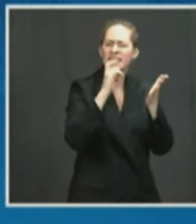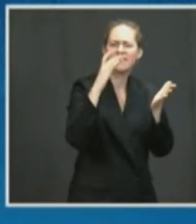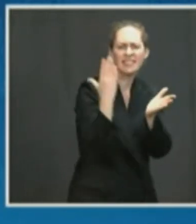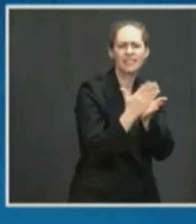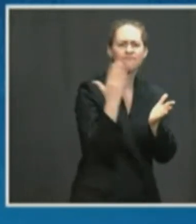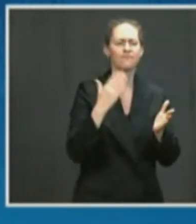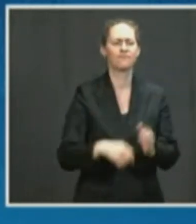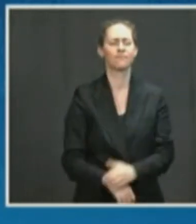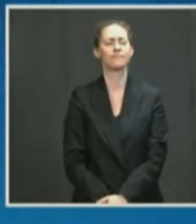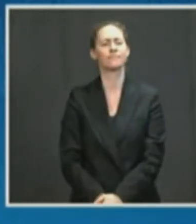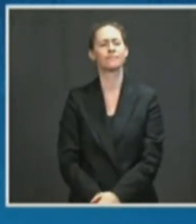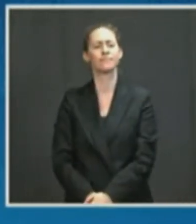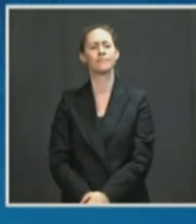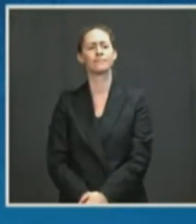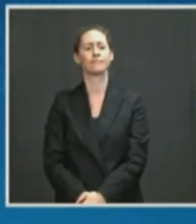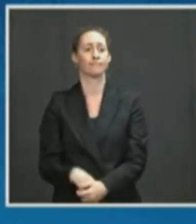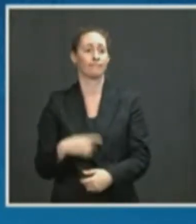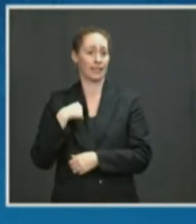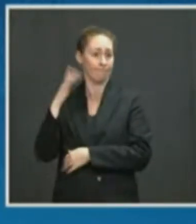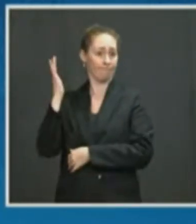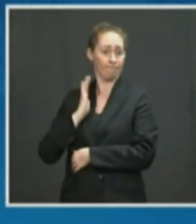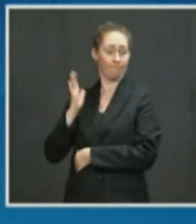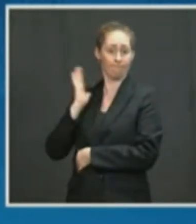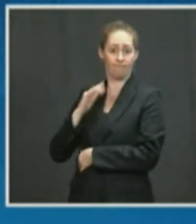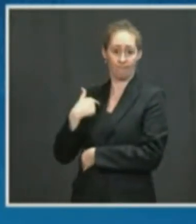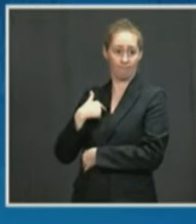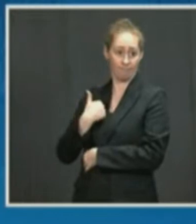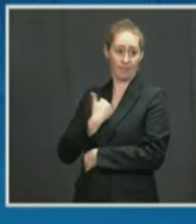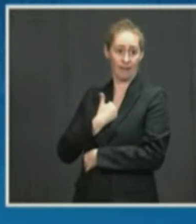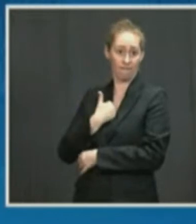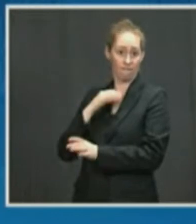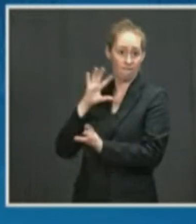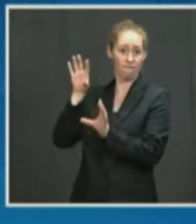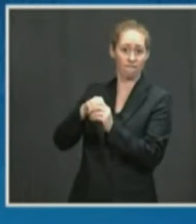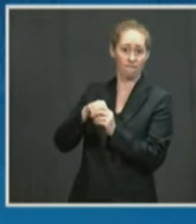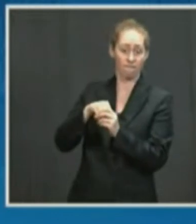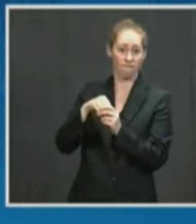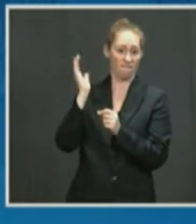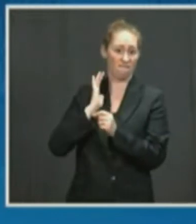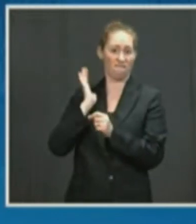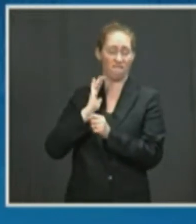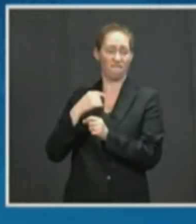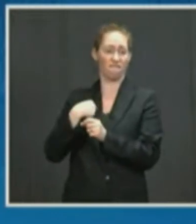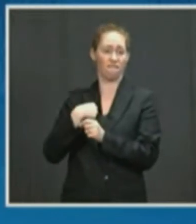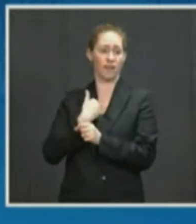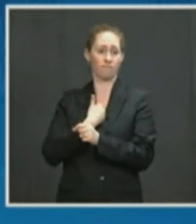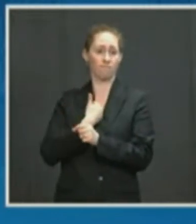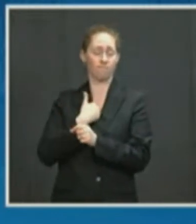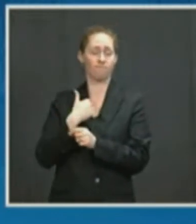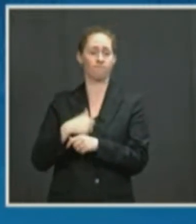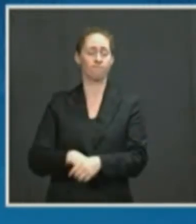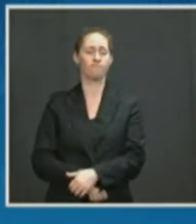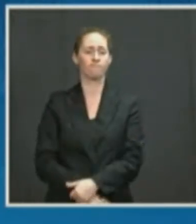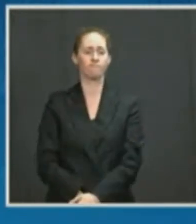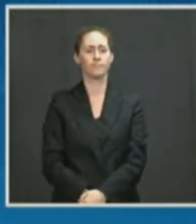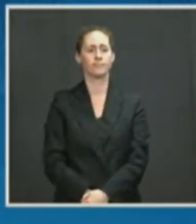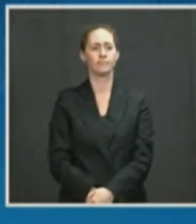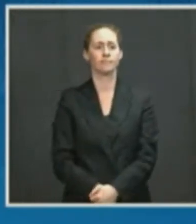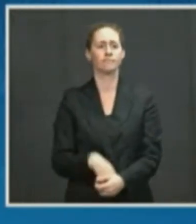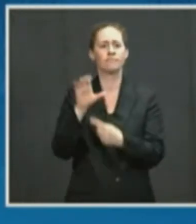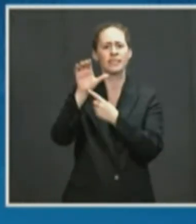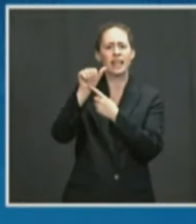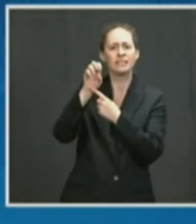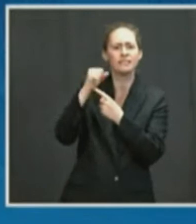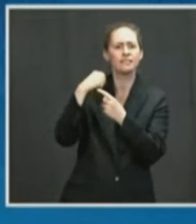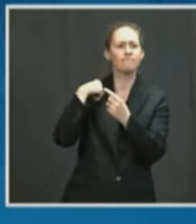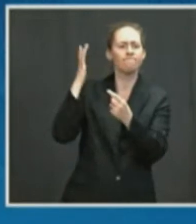career and can say that when we see some of the most vulnerable in our communities